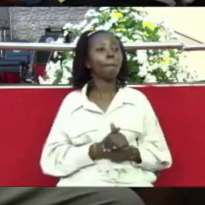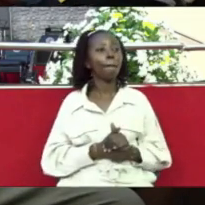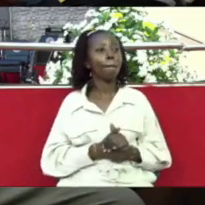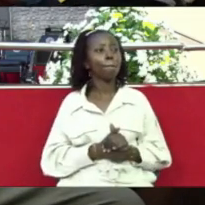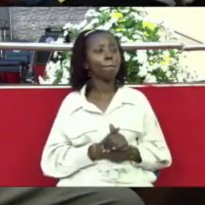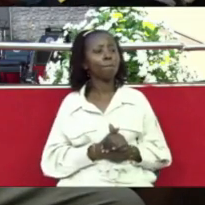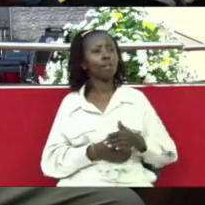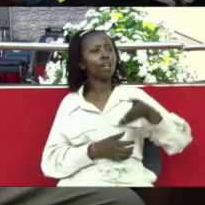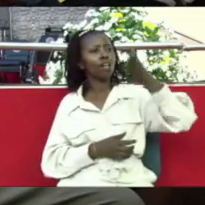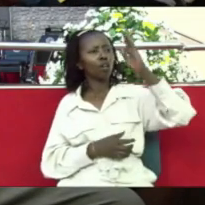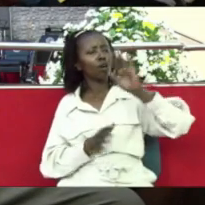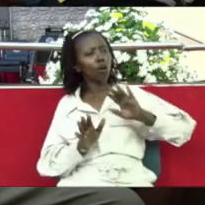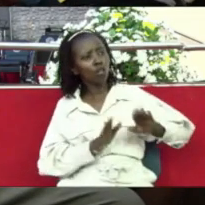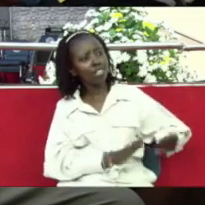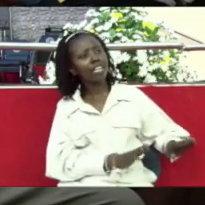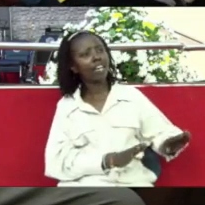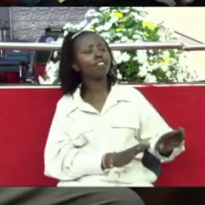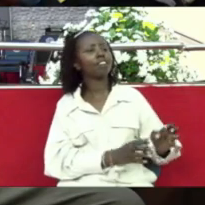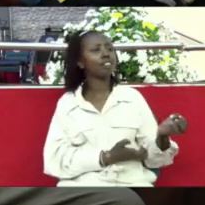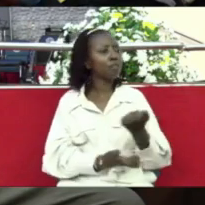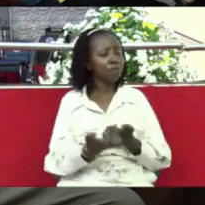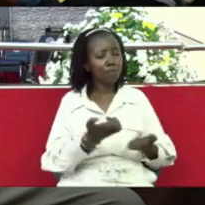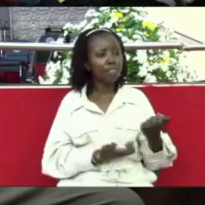God has left his business